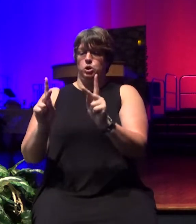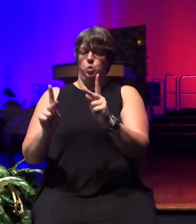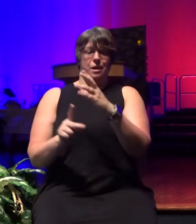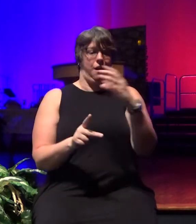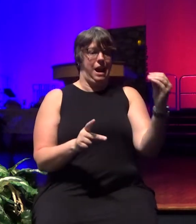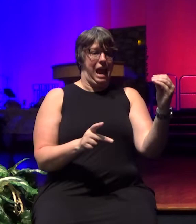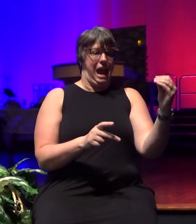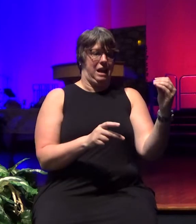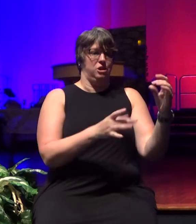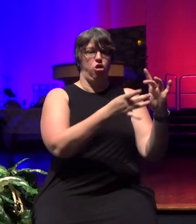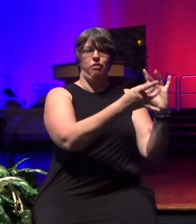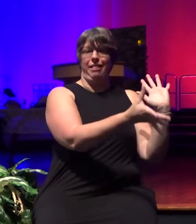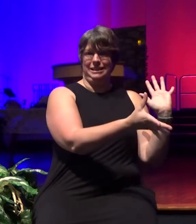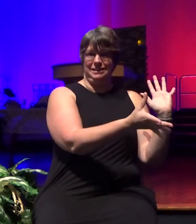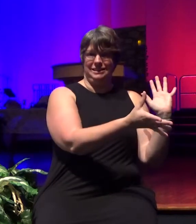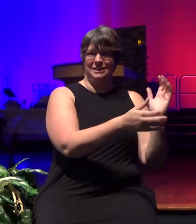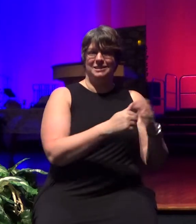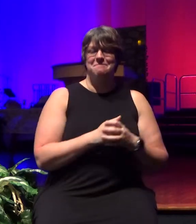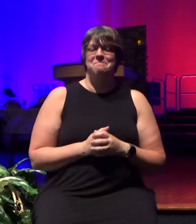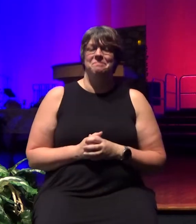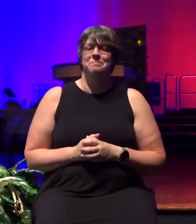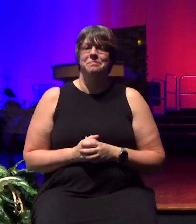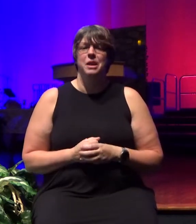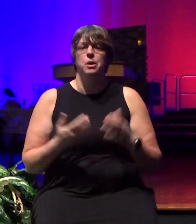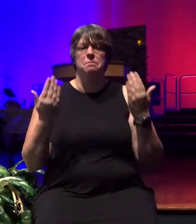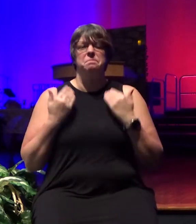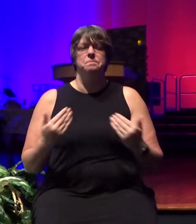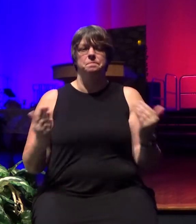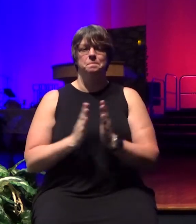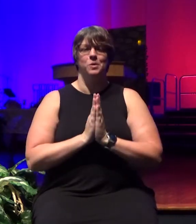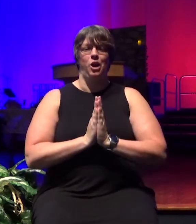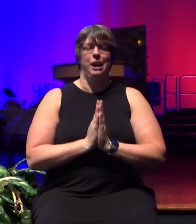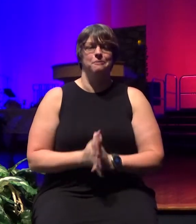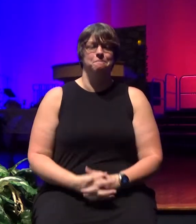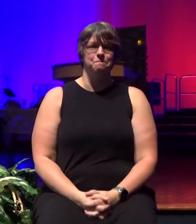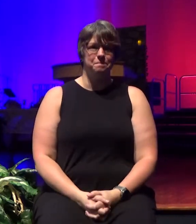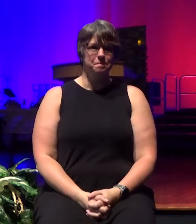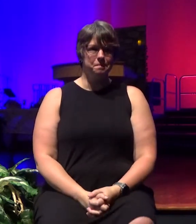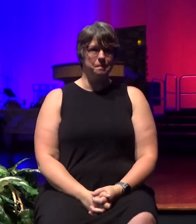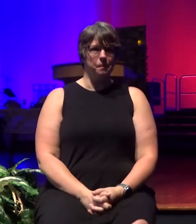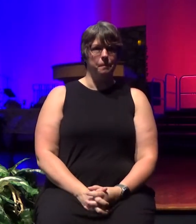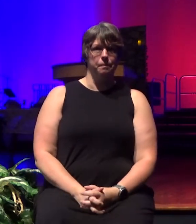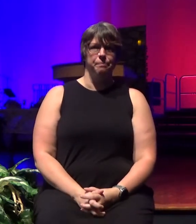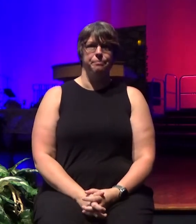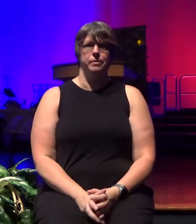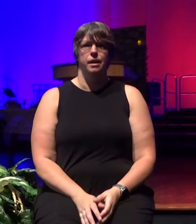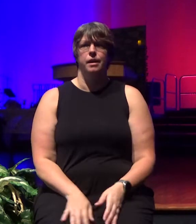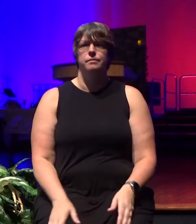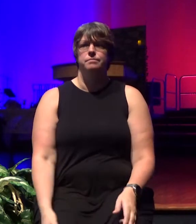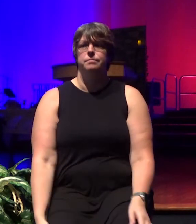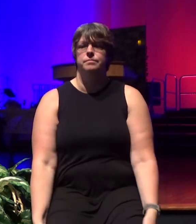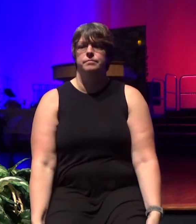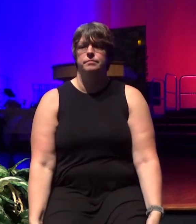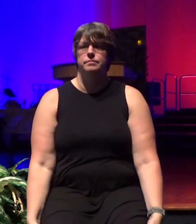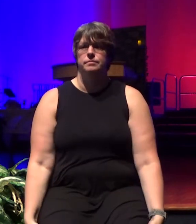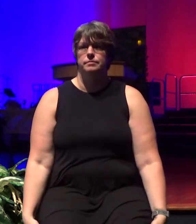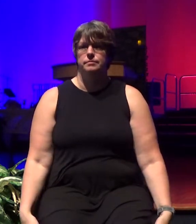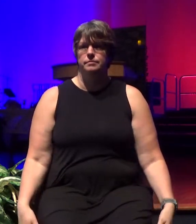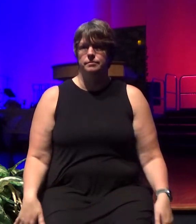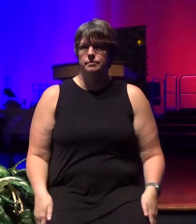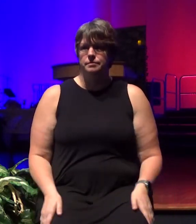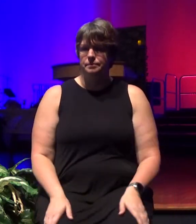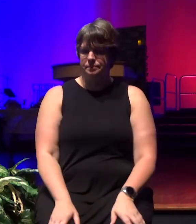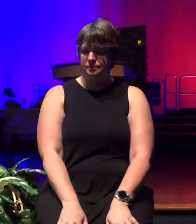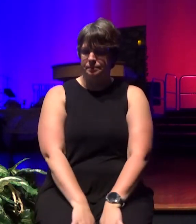life. And then resolve. Resolve to love yourself and live